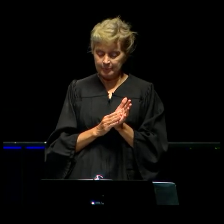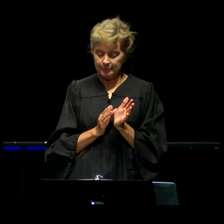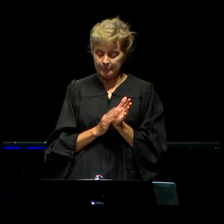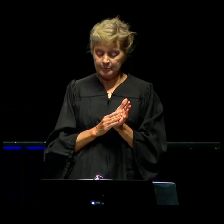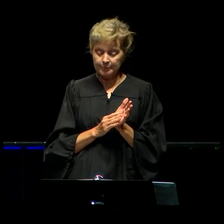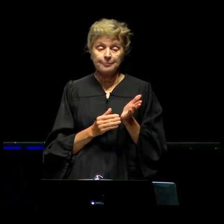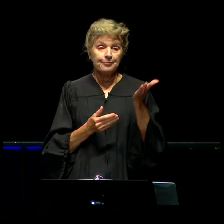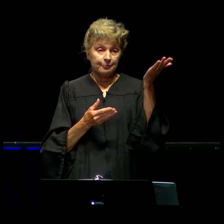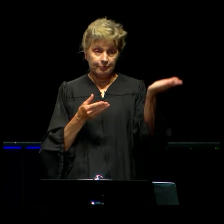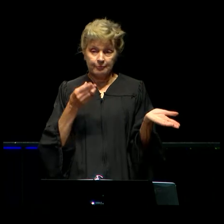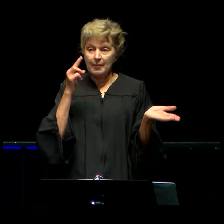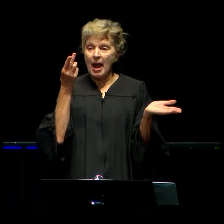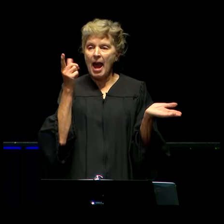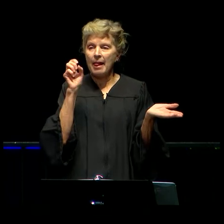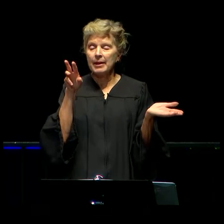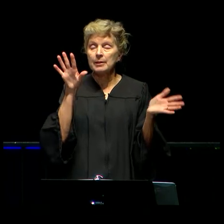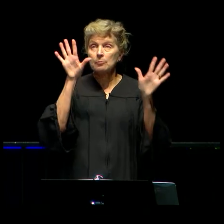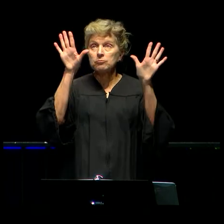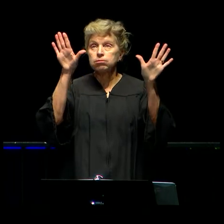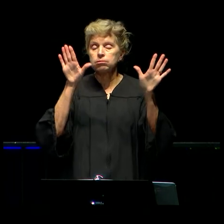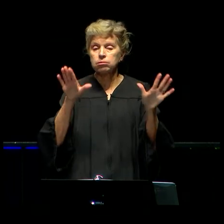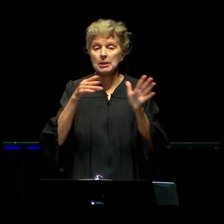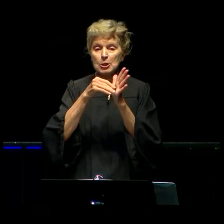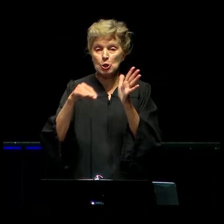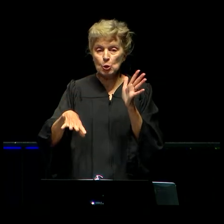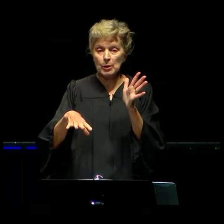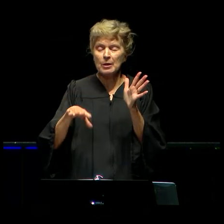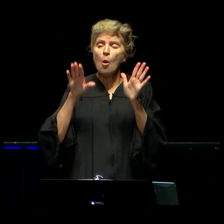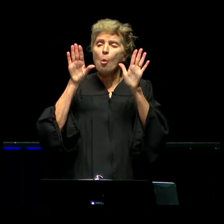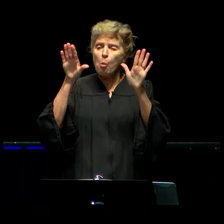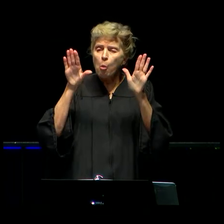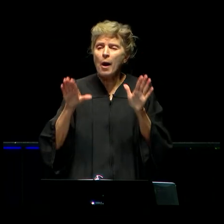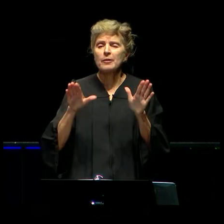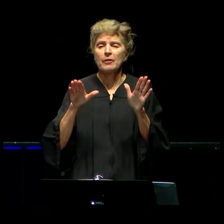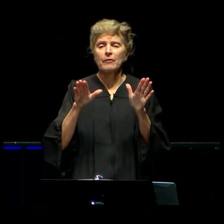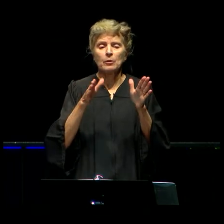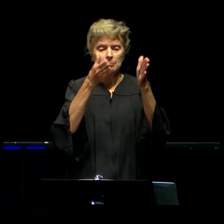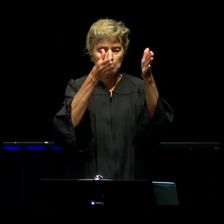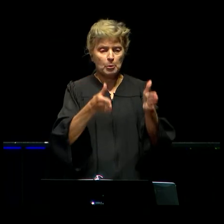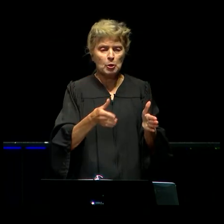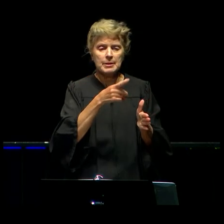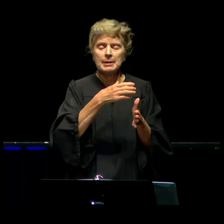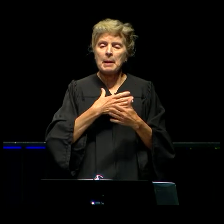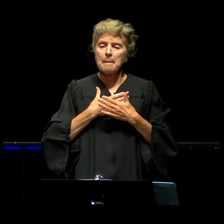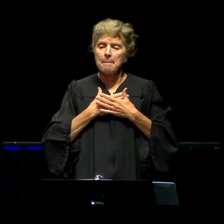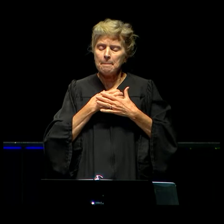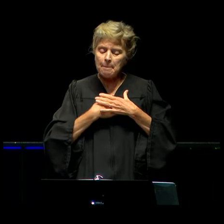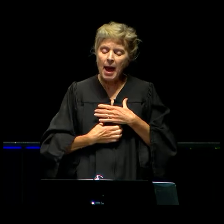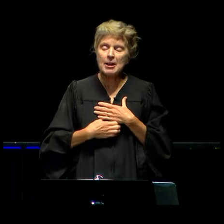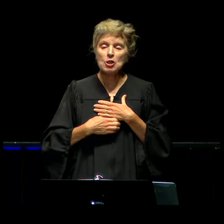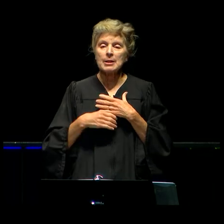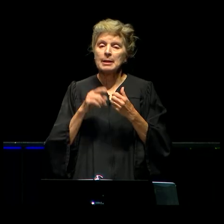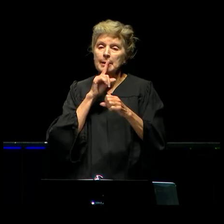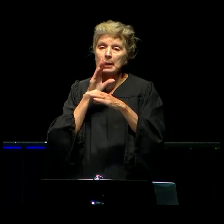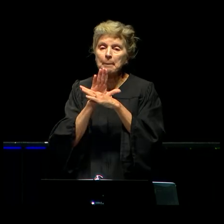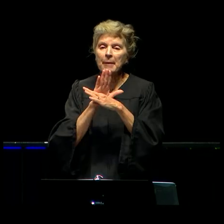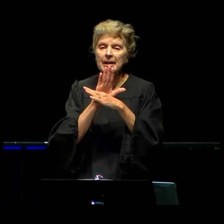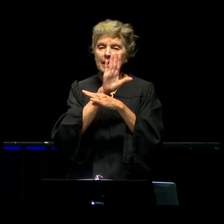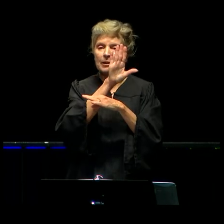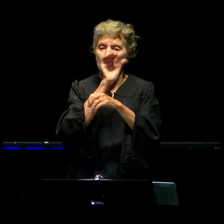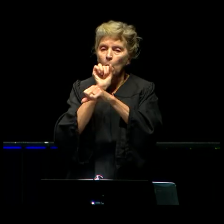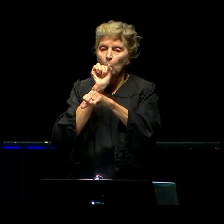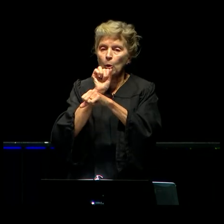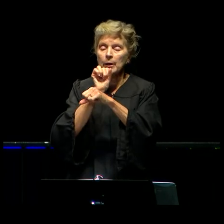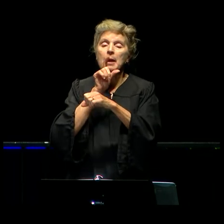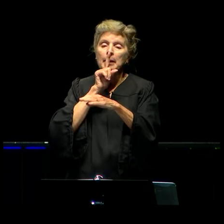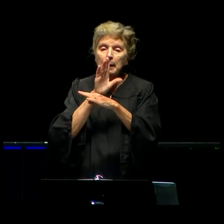Helen is an exceptional student and a wonderful human being who is passionate and committed to her endeavors, and most importantly, to